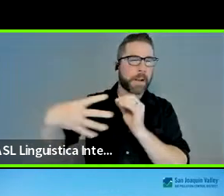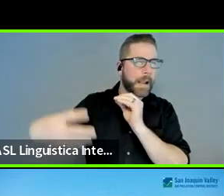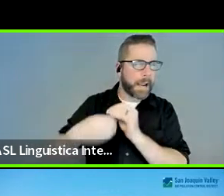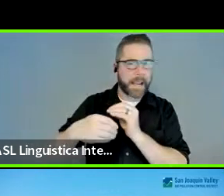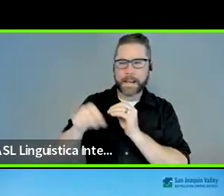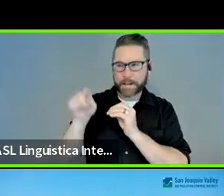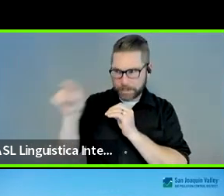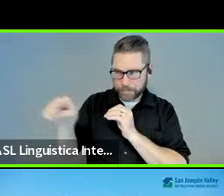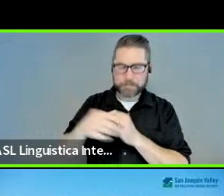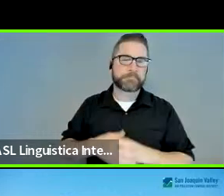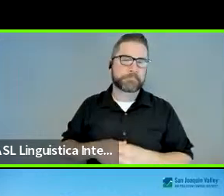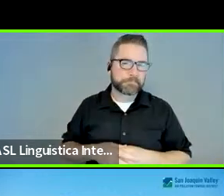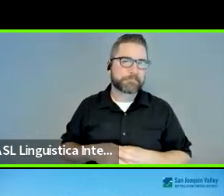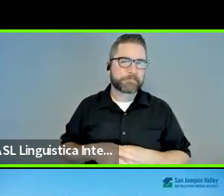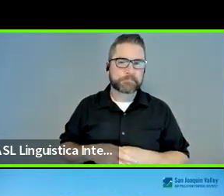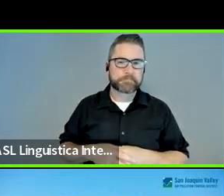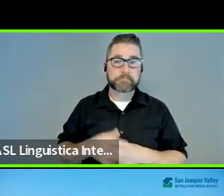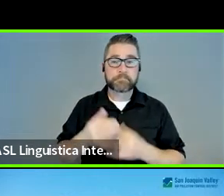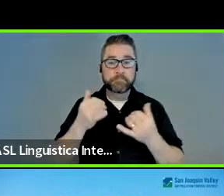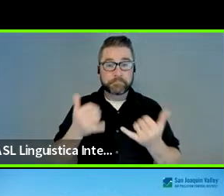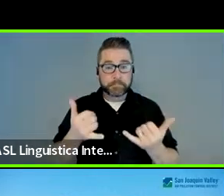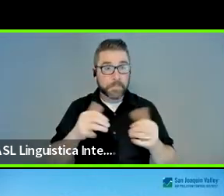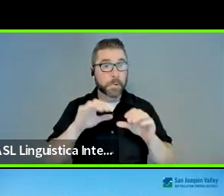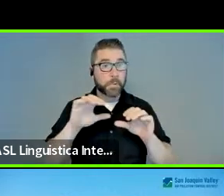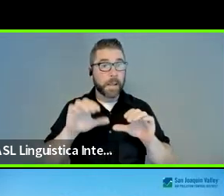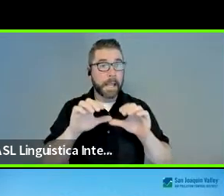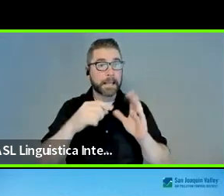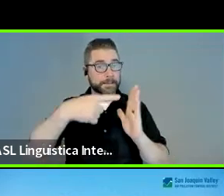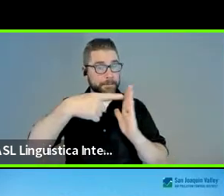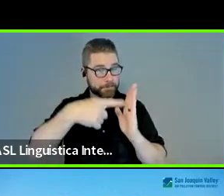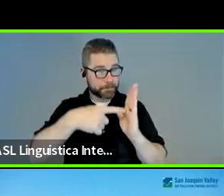us through our action items for tonight.